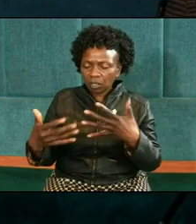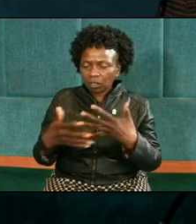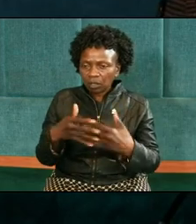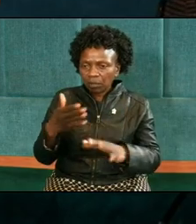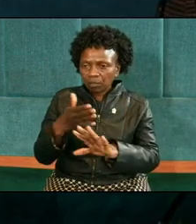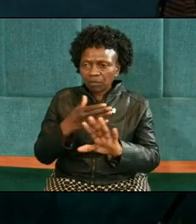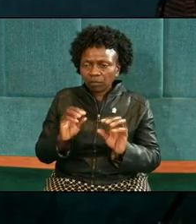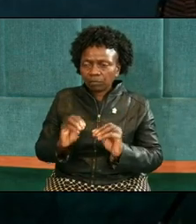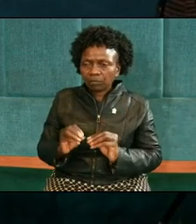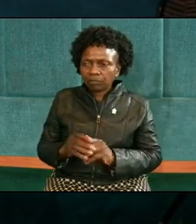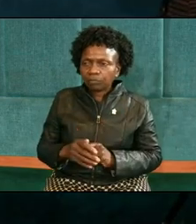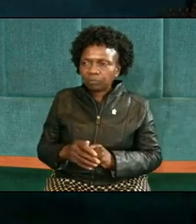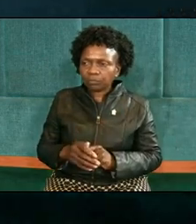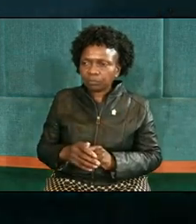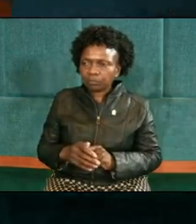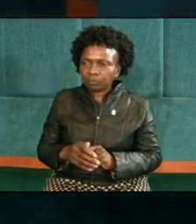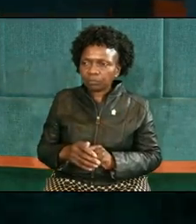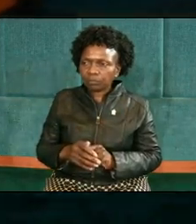nothing.